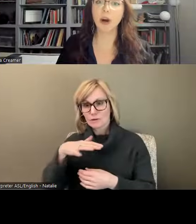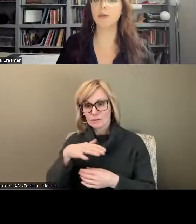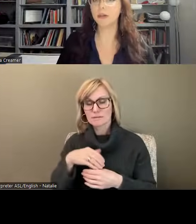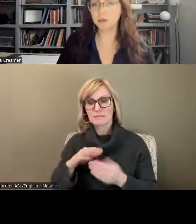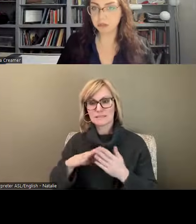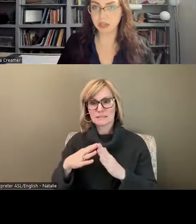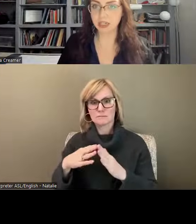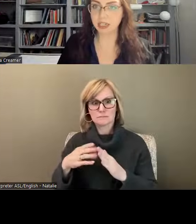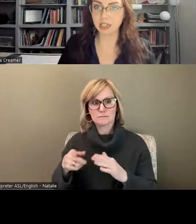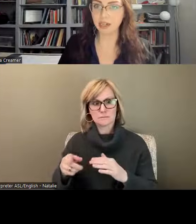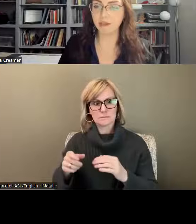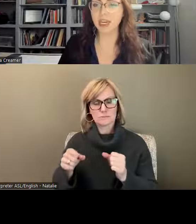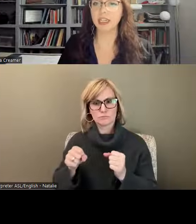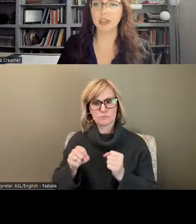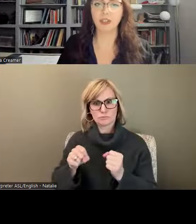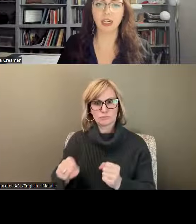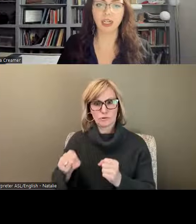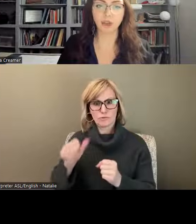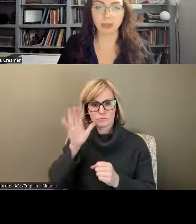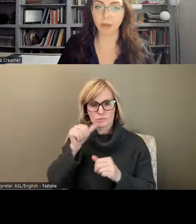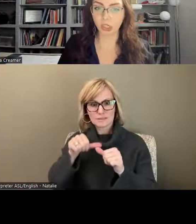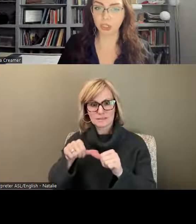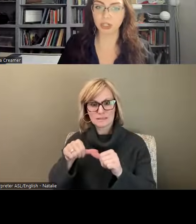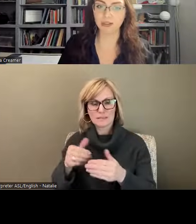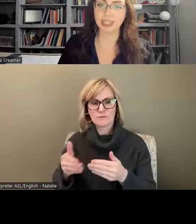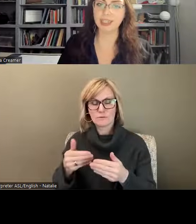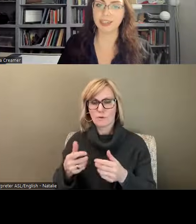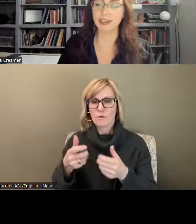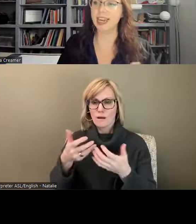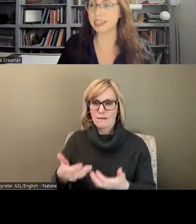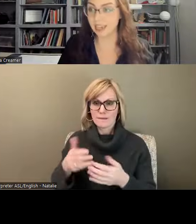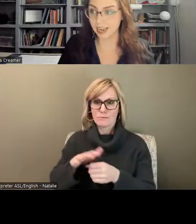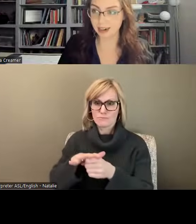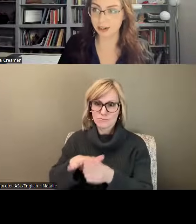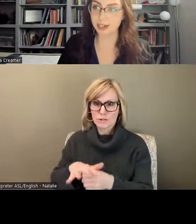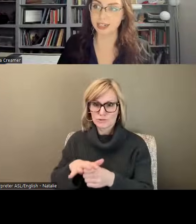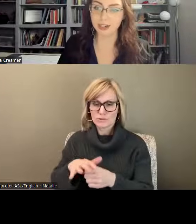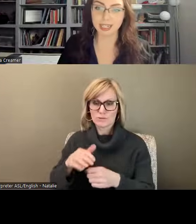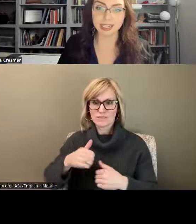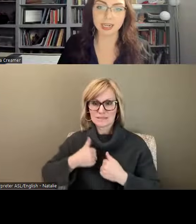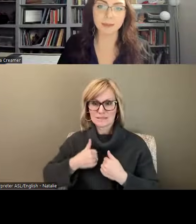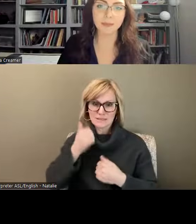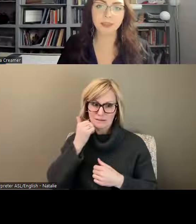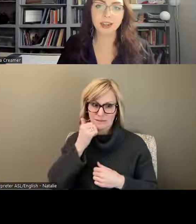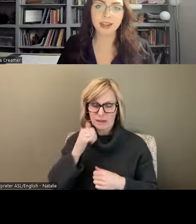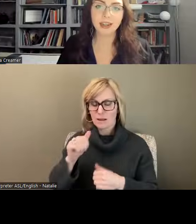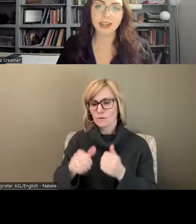a remarkable resilience even in the face of such extreme pressures of existing day to day under the Assyrian